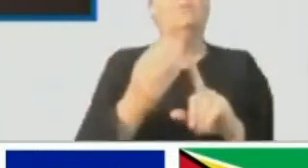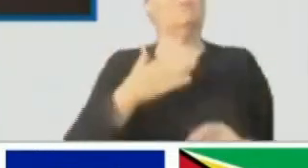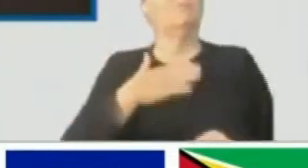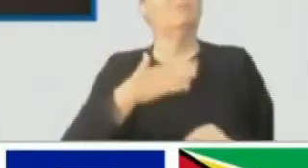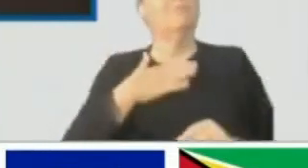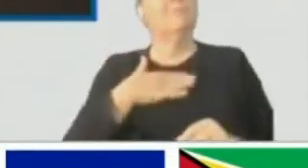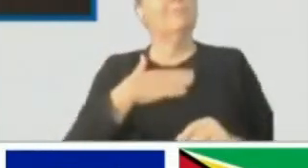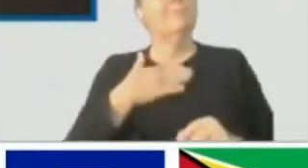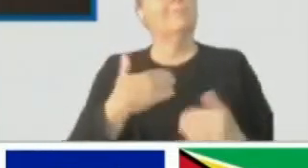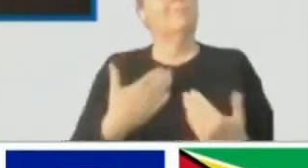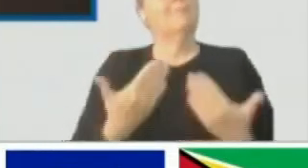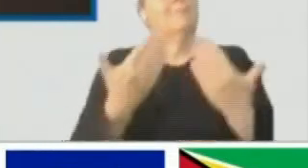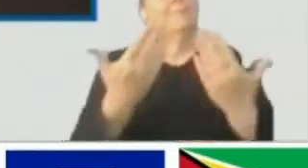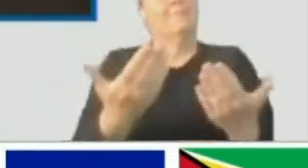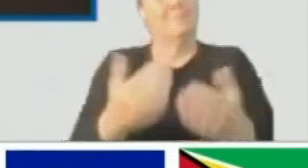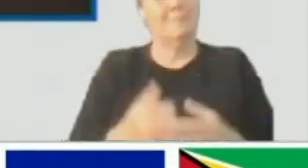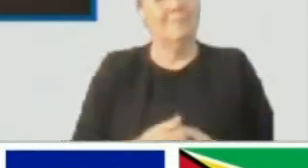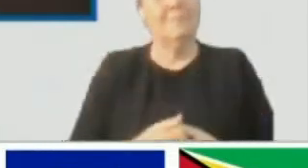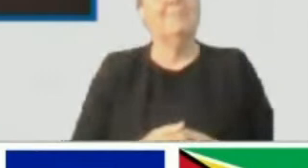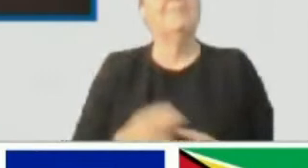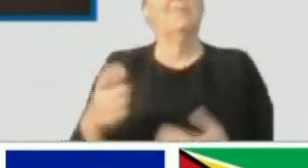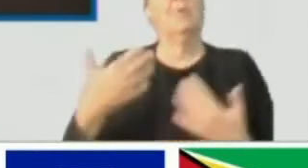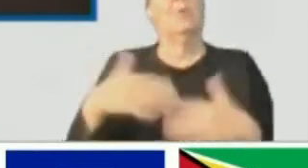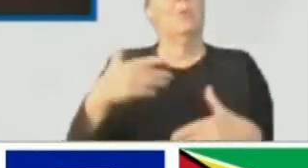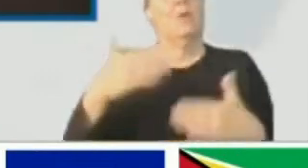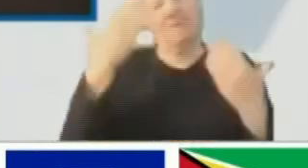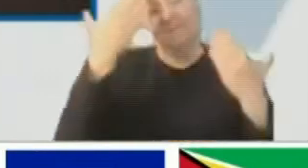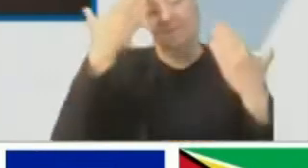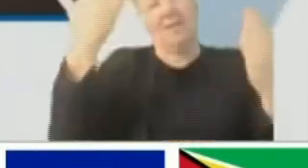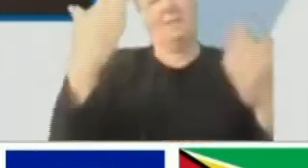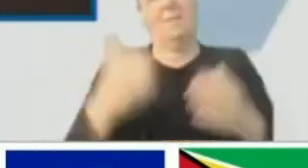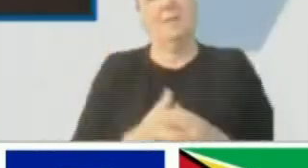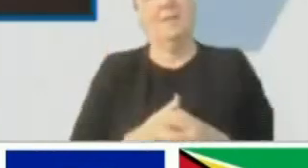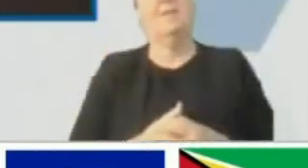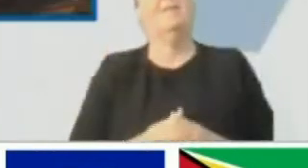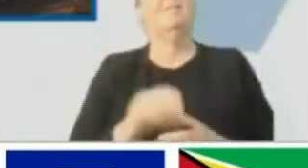world-acclaimed University Singers.